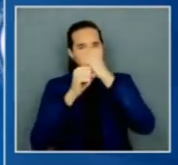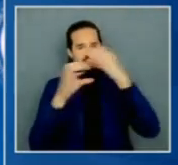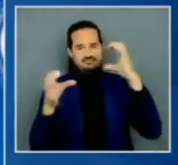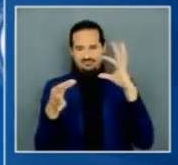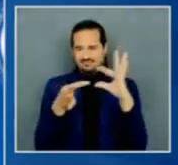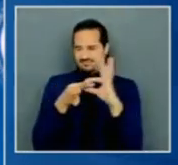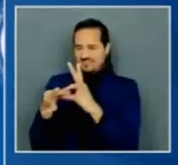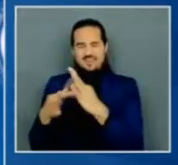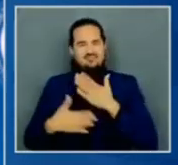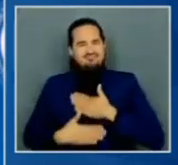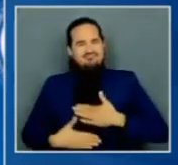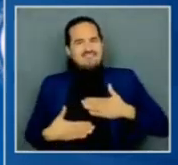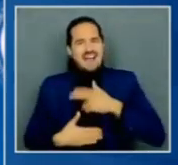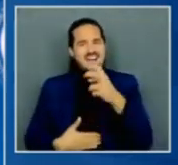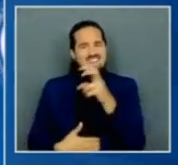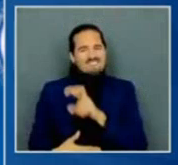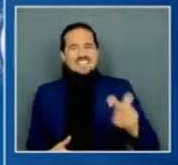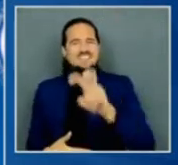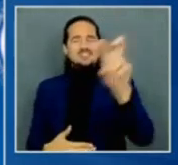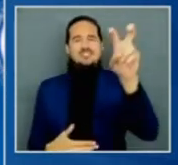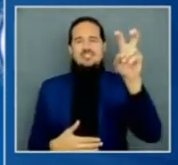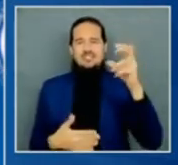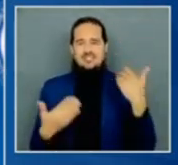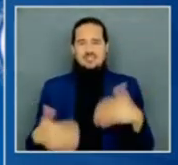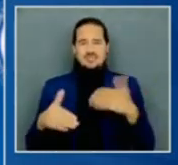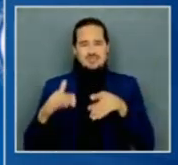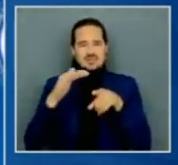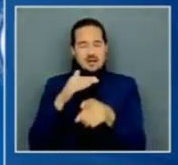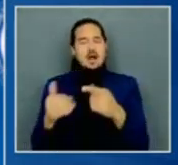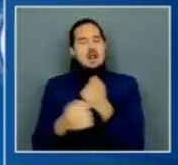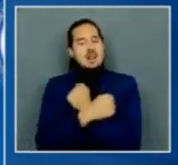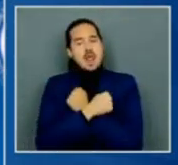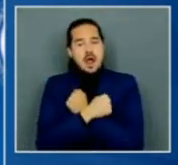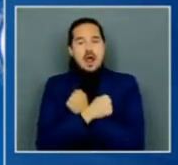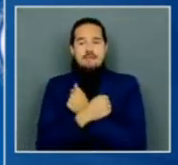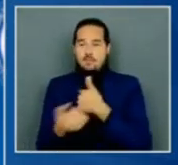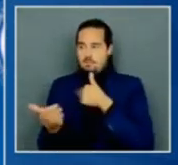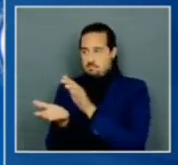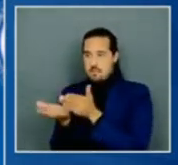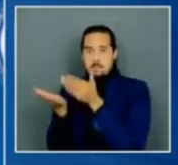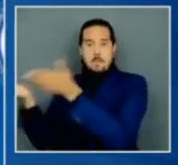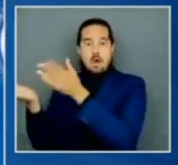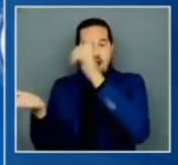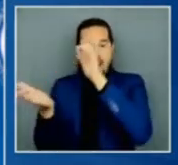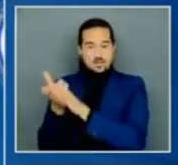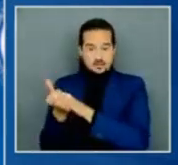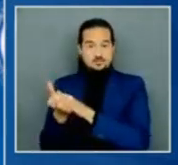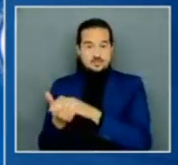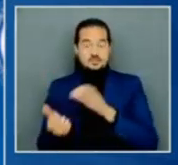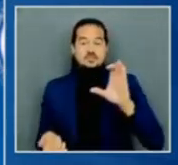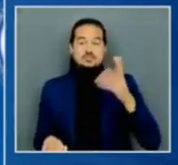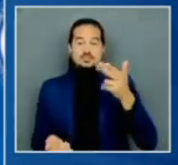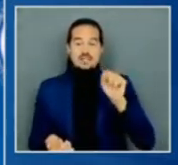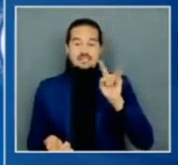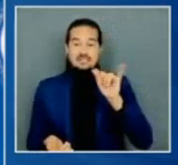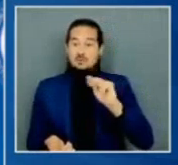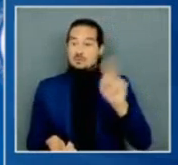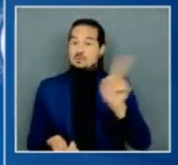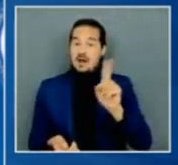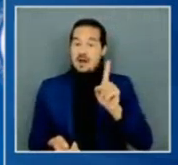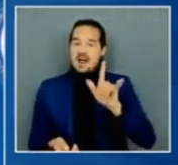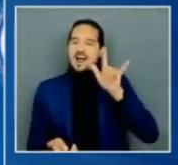with adventure, even love, so much so that I proposed to my husband, Chasten, in an airport terminal. So don't let anybody tell